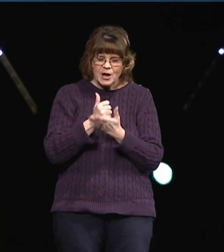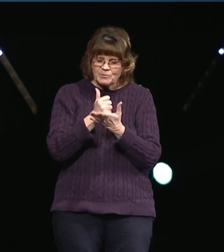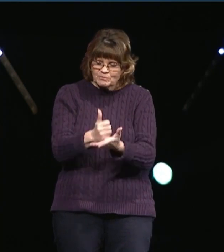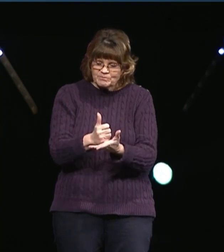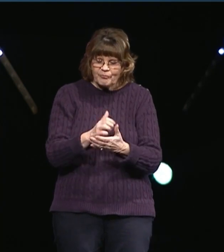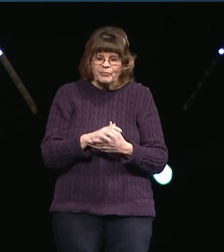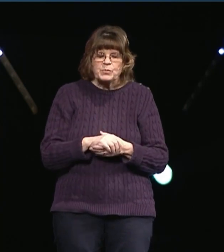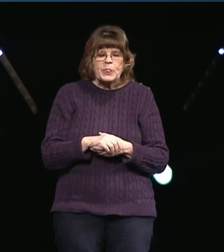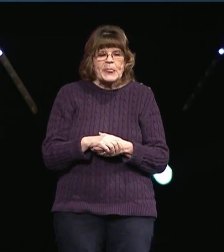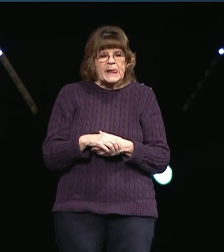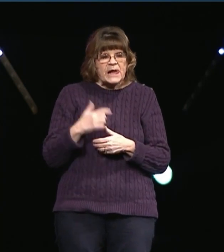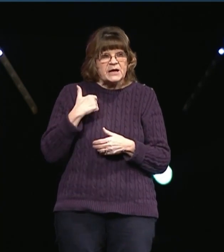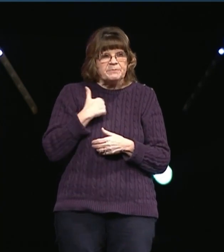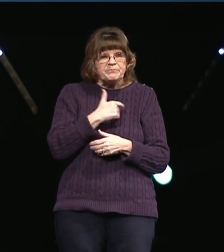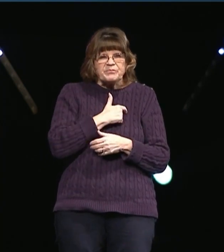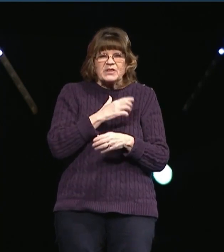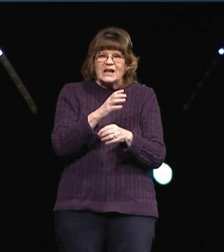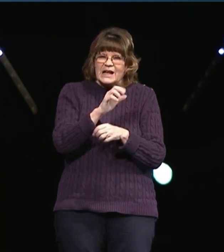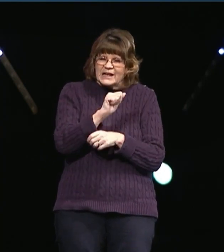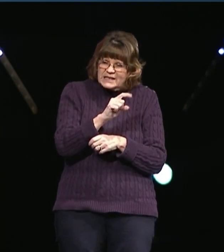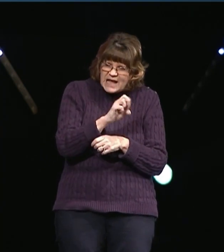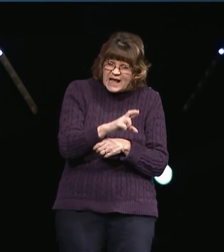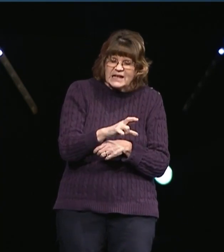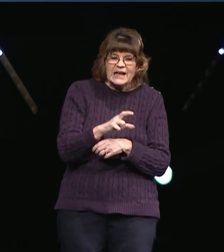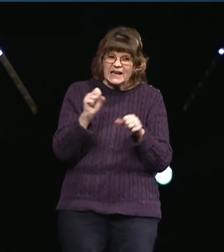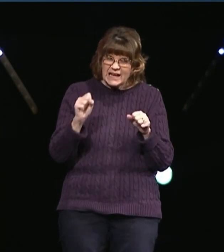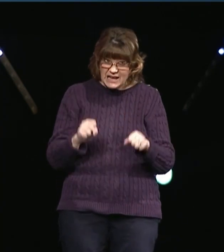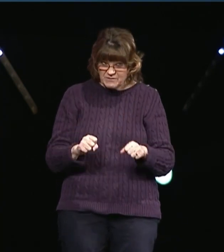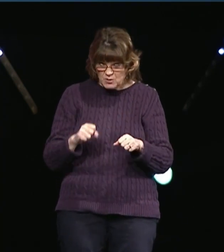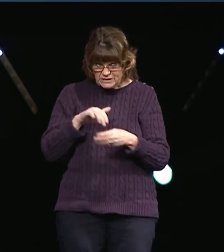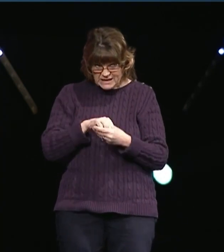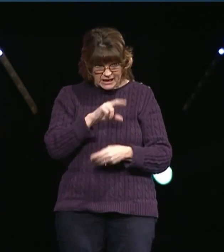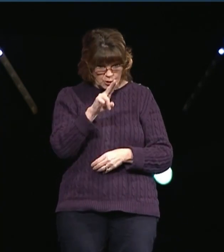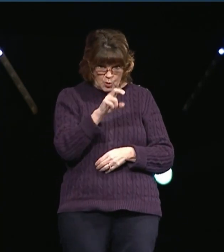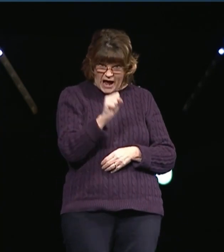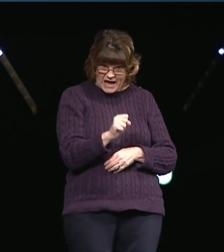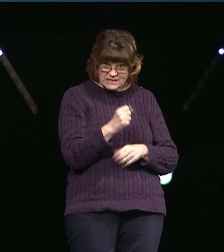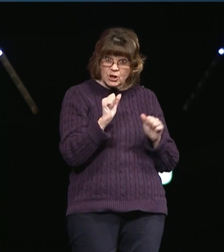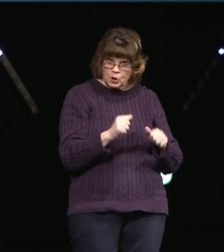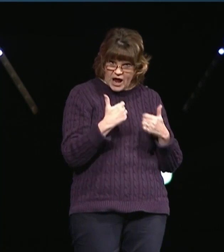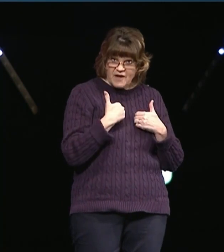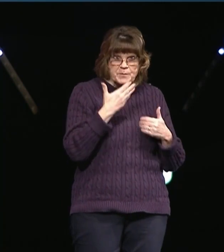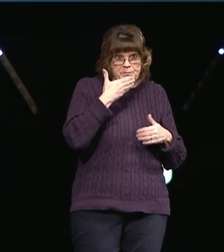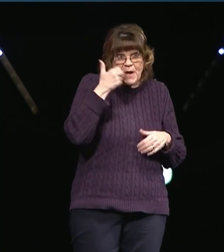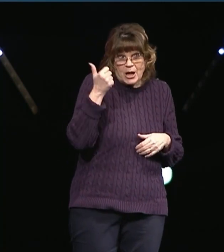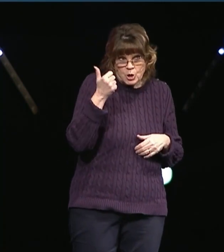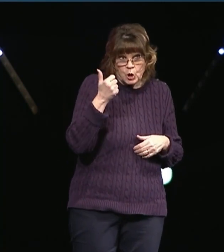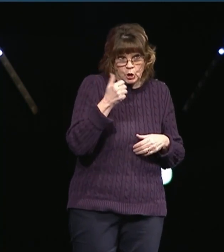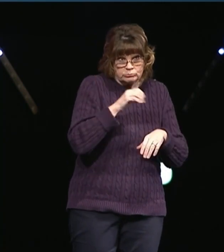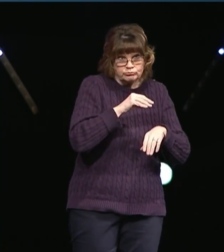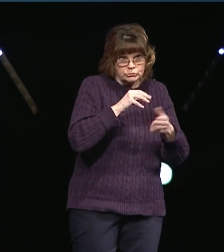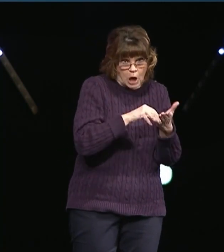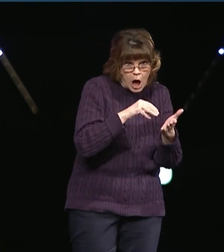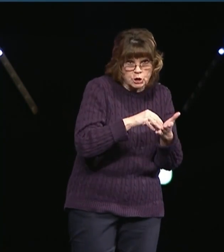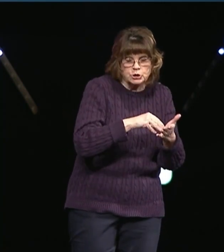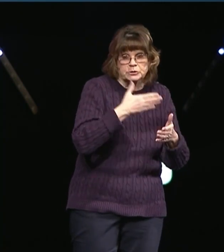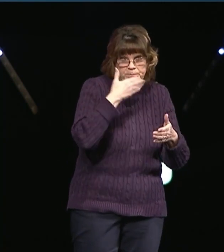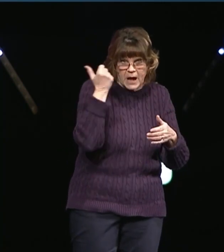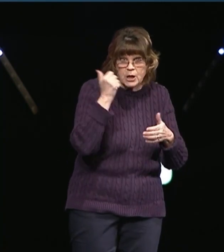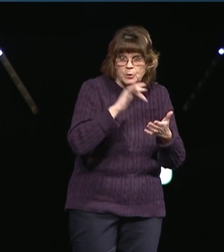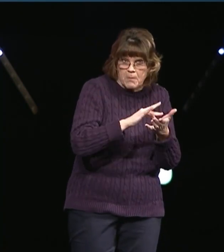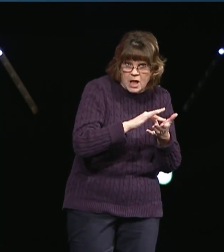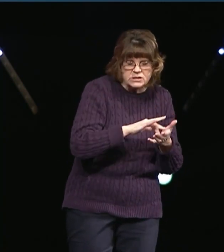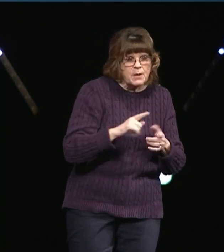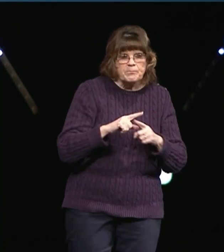Dennis could have received much better cancer and pain treatment in the United States, but he chose instead to stay in Bohol and continue serving the